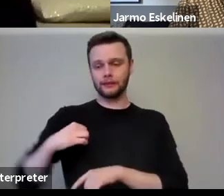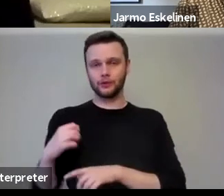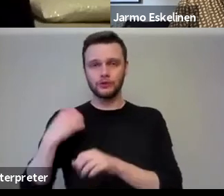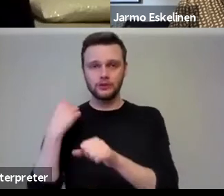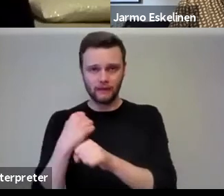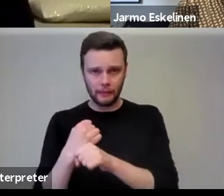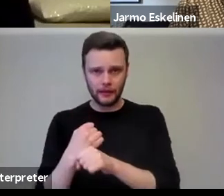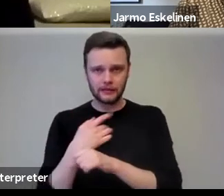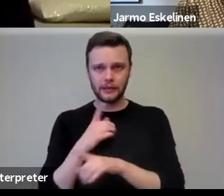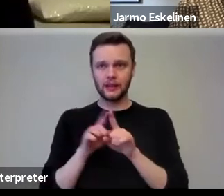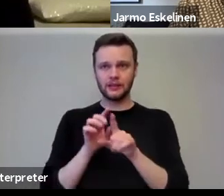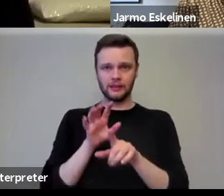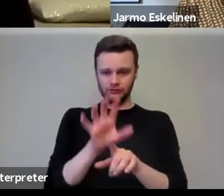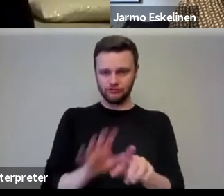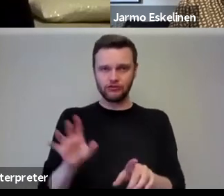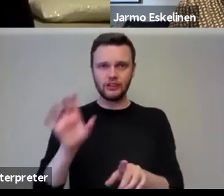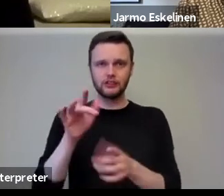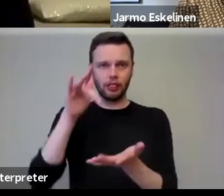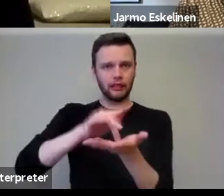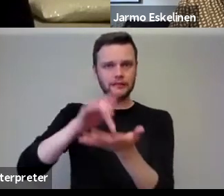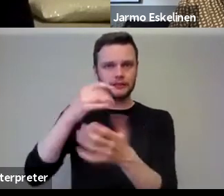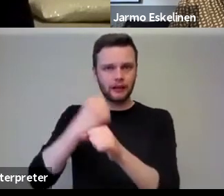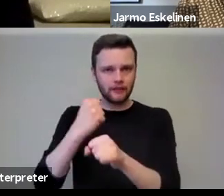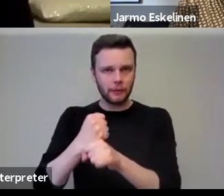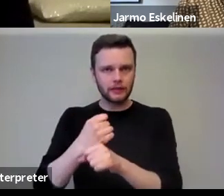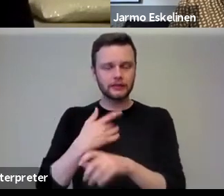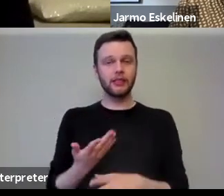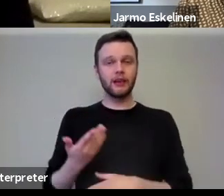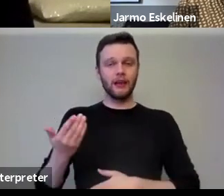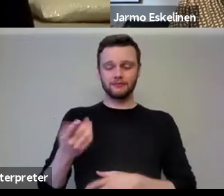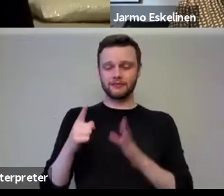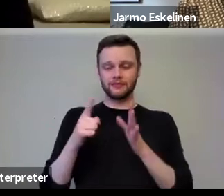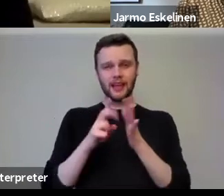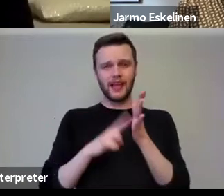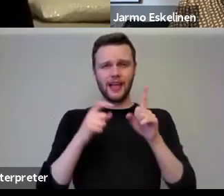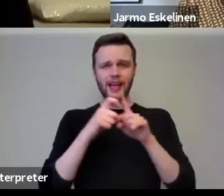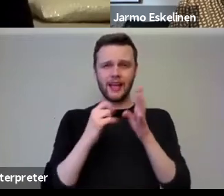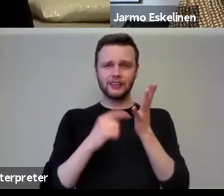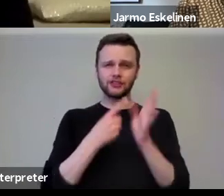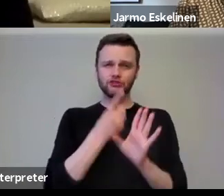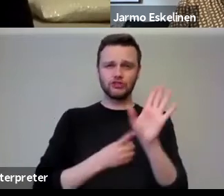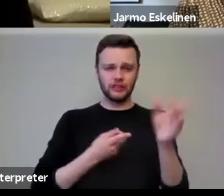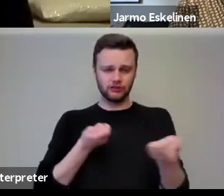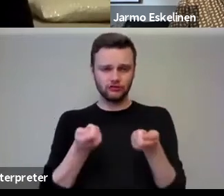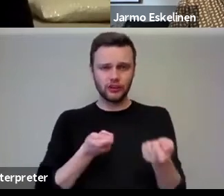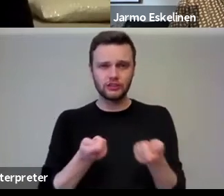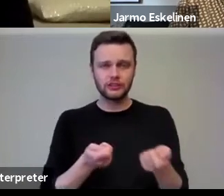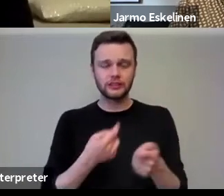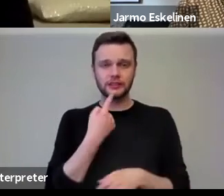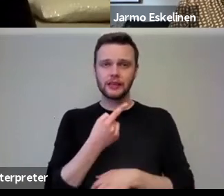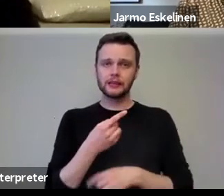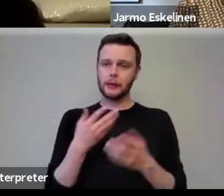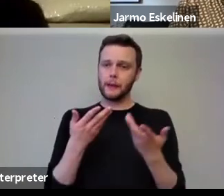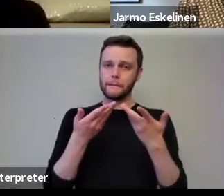and indeed regional and city government, industrial strategies, all state unequivocally that public health